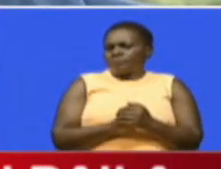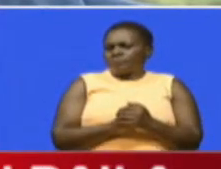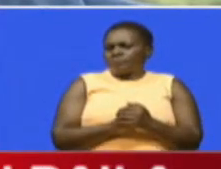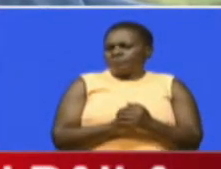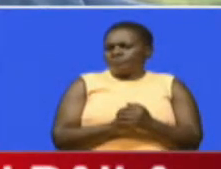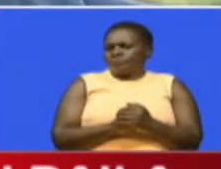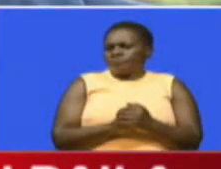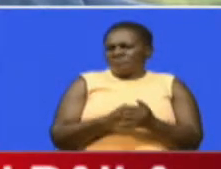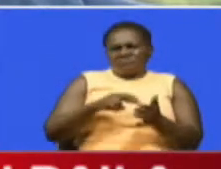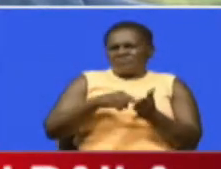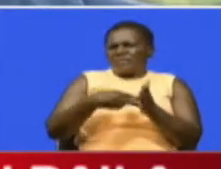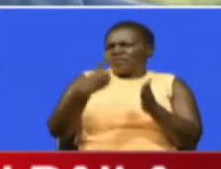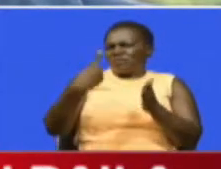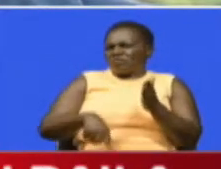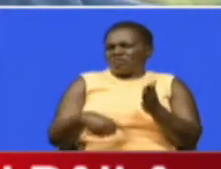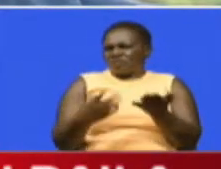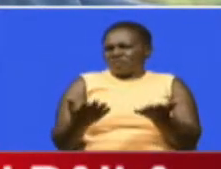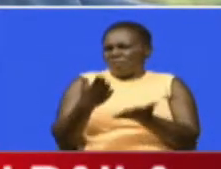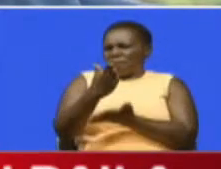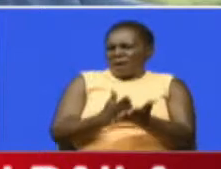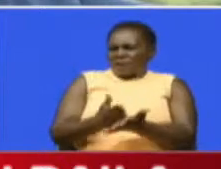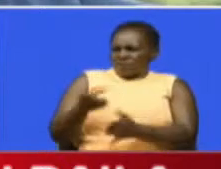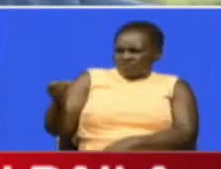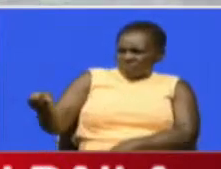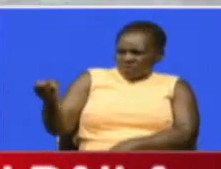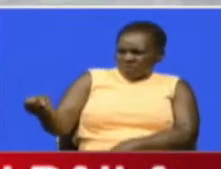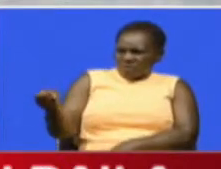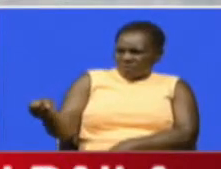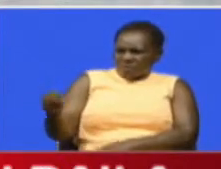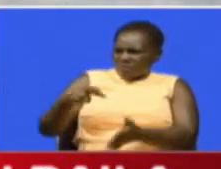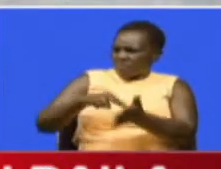So what do you mean by being part of the handshake?